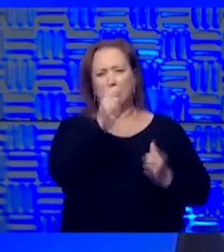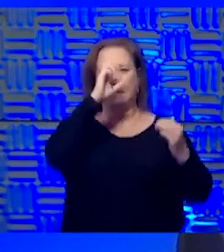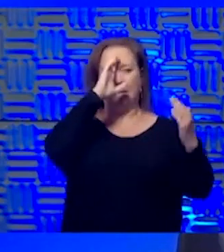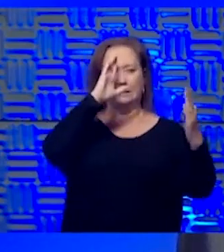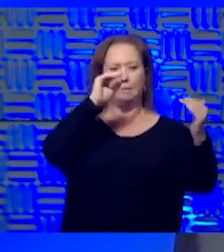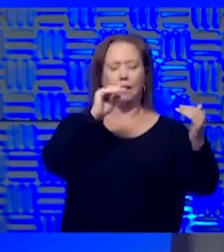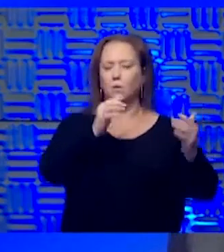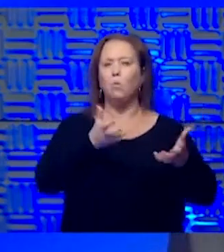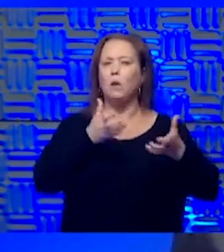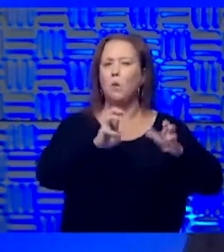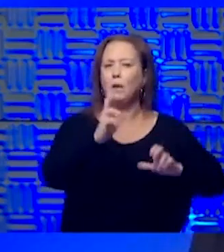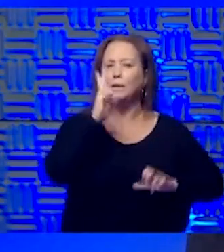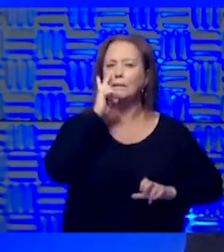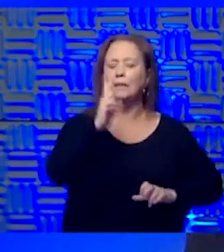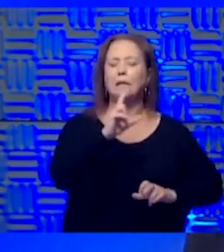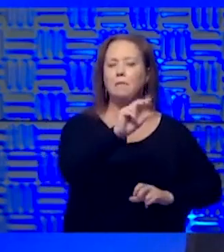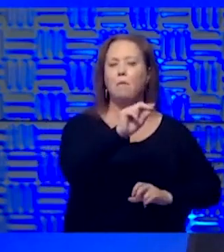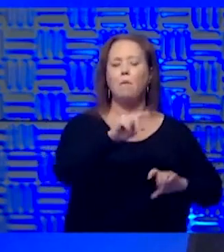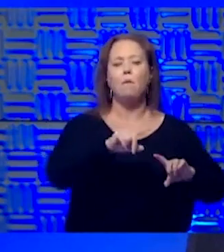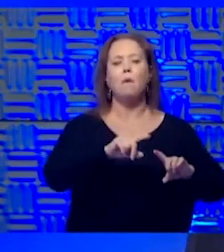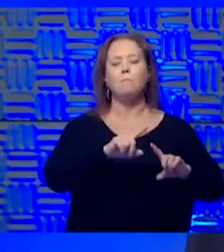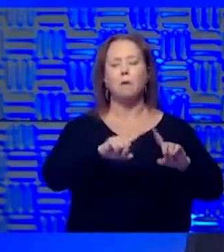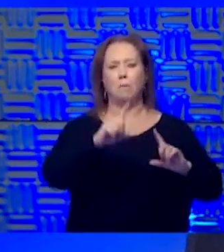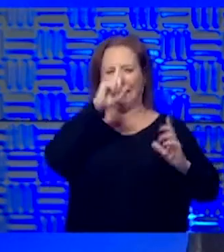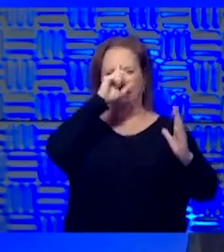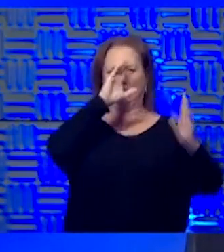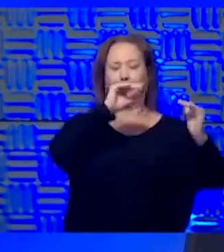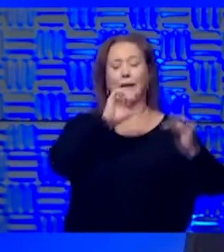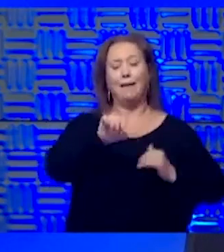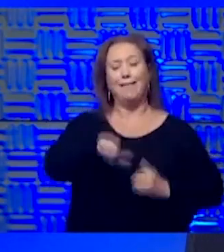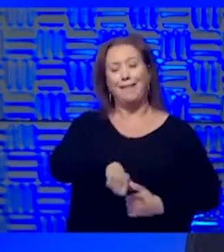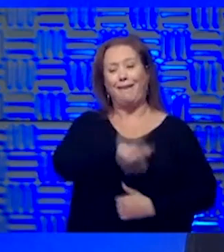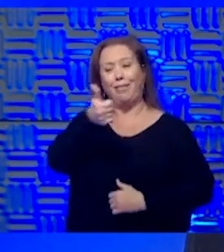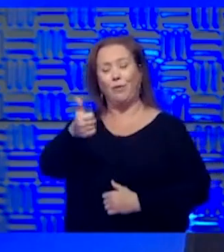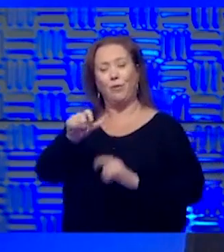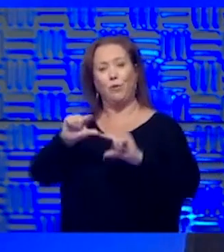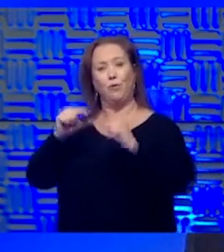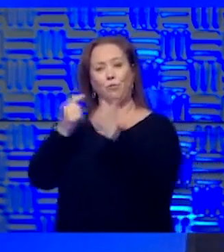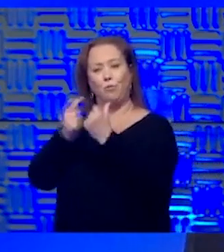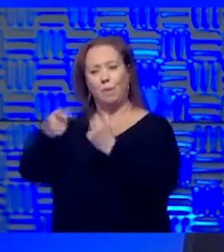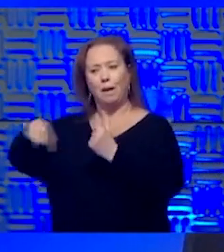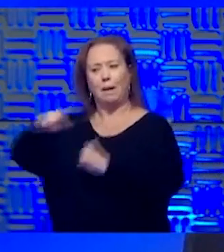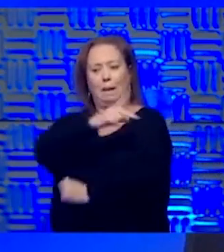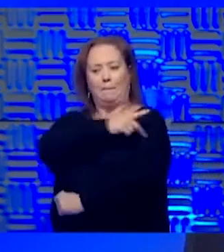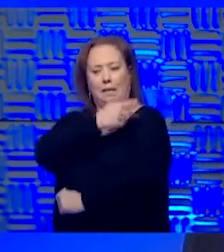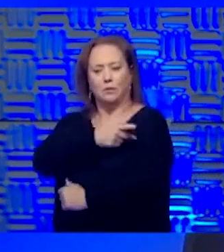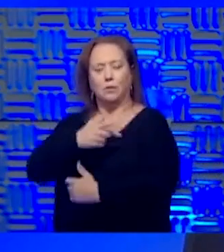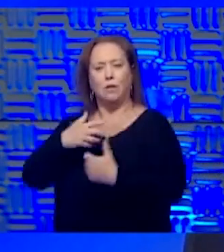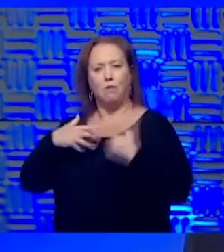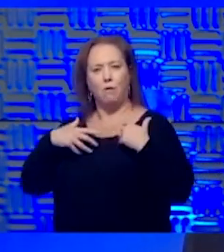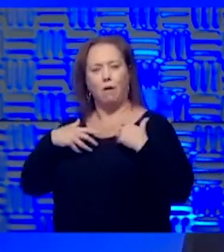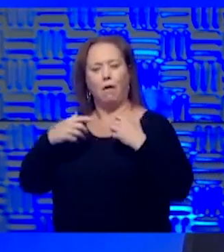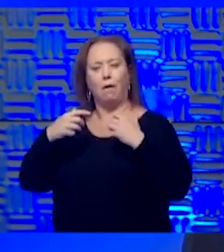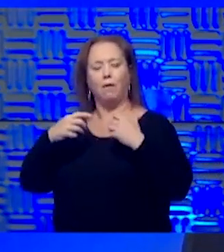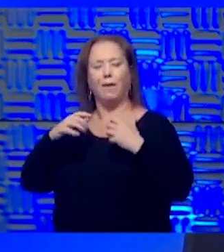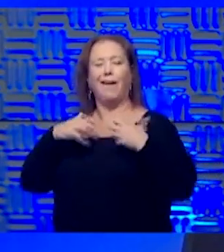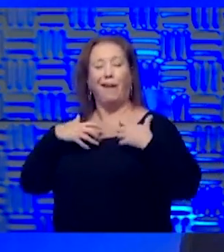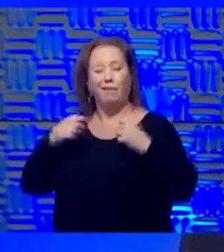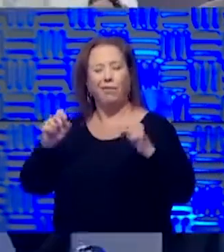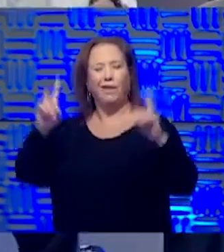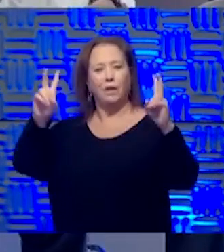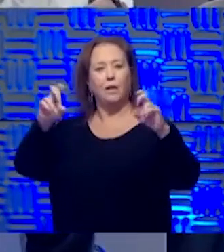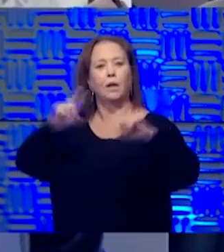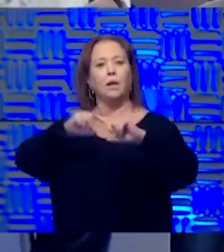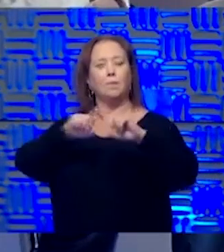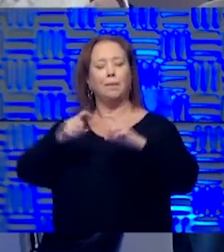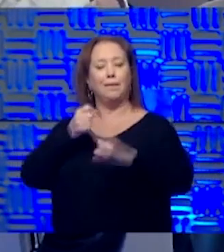look out for that. And then also patients that otherwise are feeling well, and then they develop a stroke related to COVID-19.